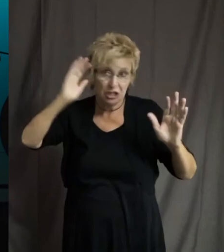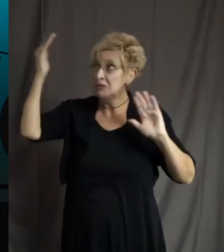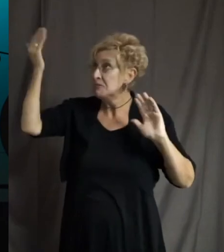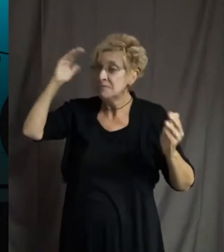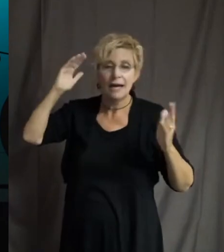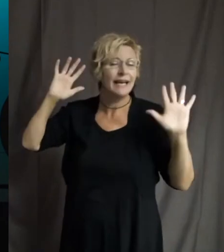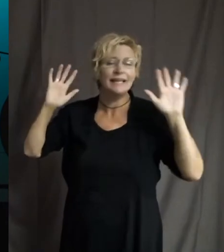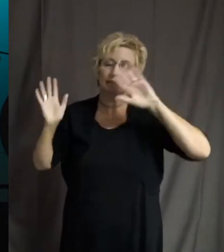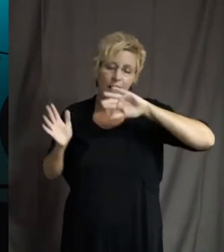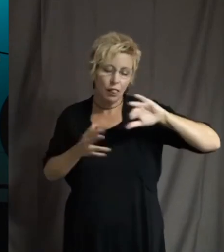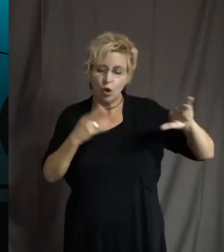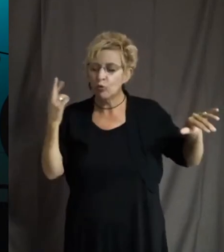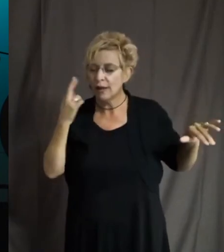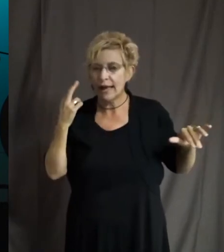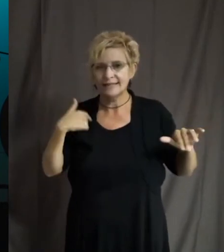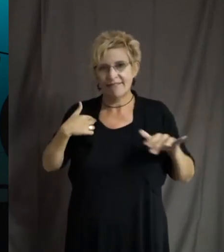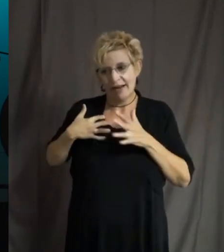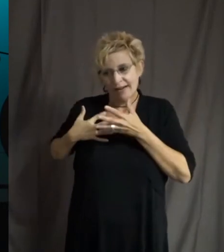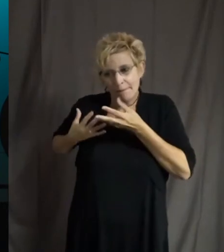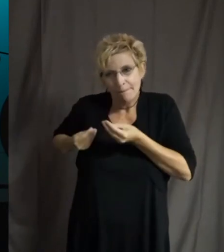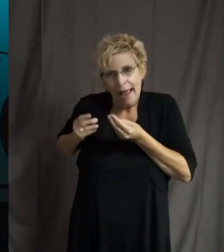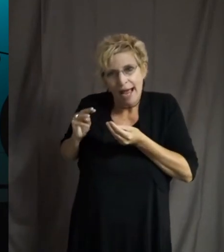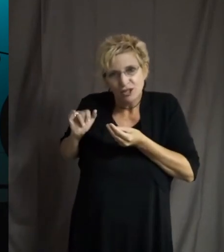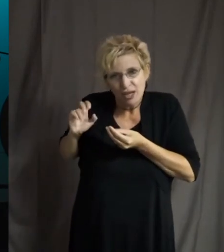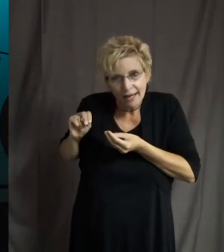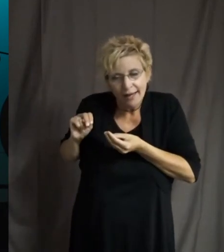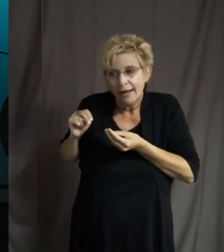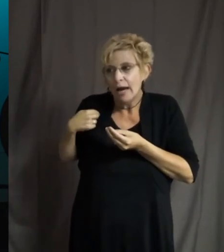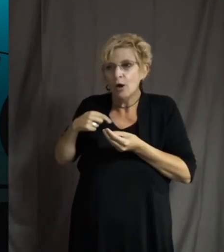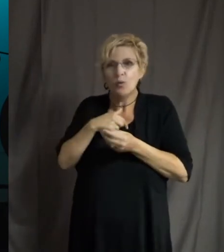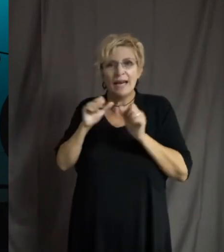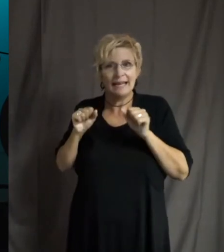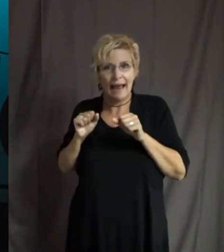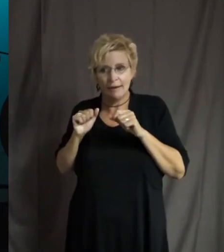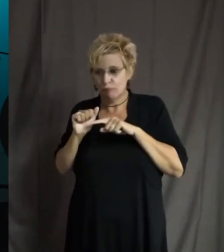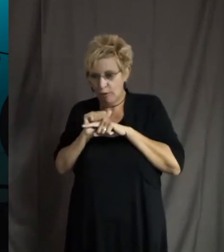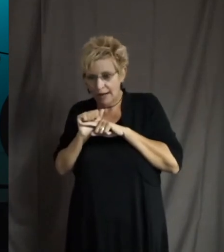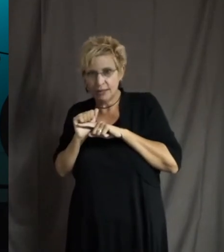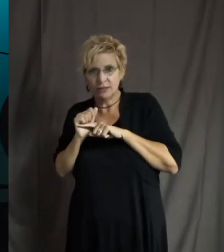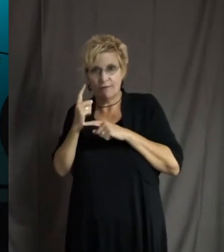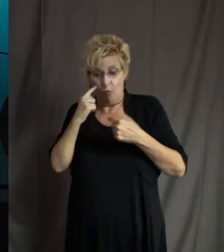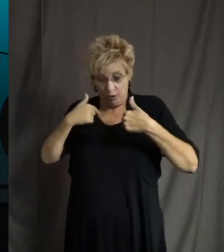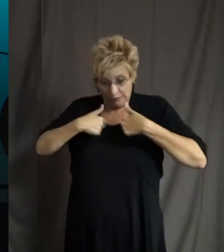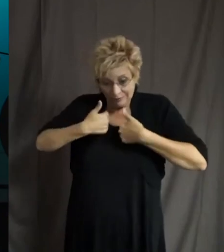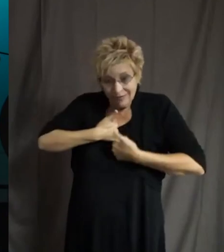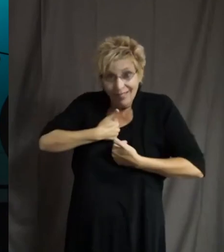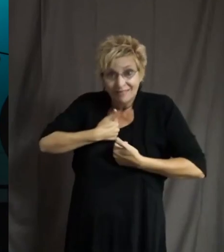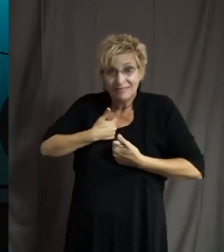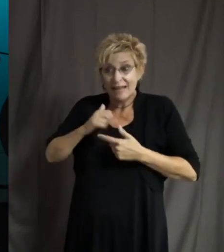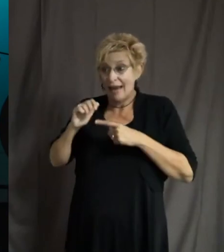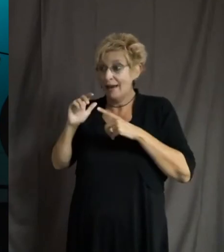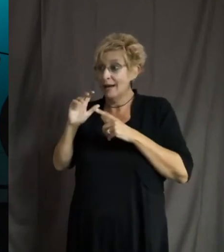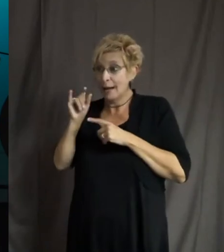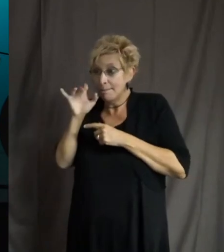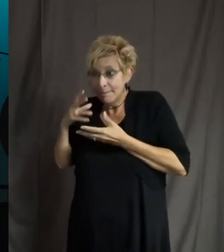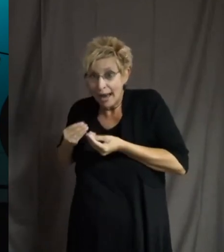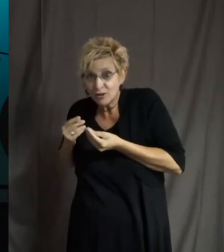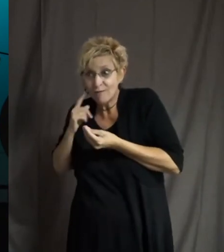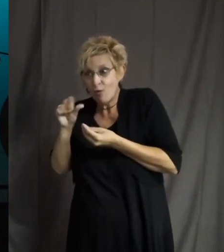may or may not exist in our lives. It's the development and realization of compassion that we can practice